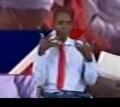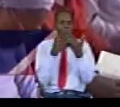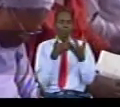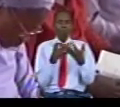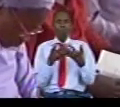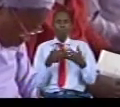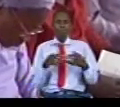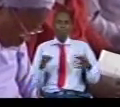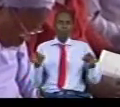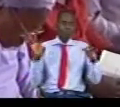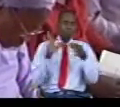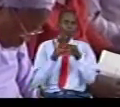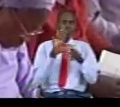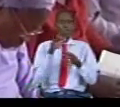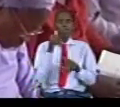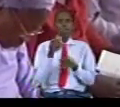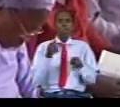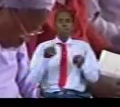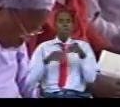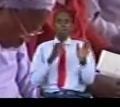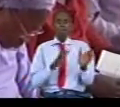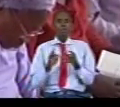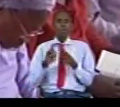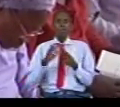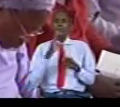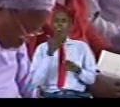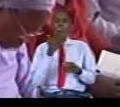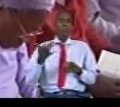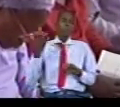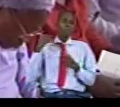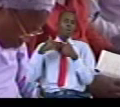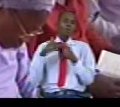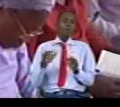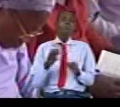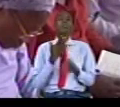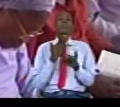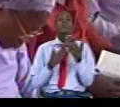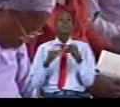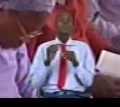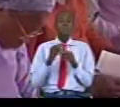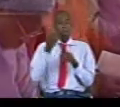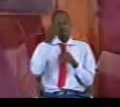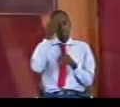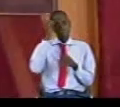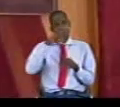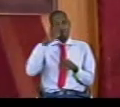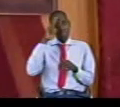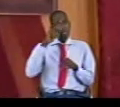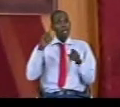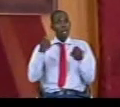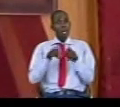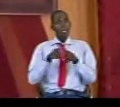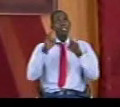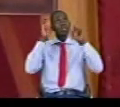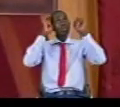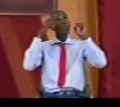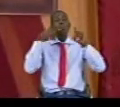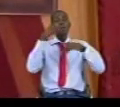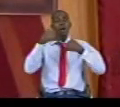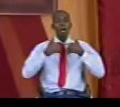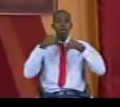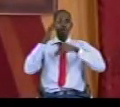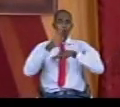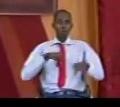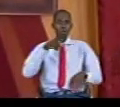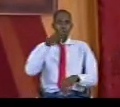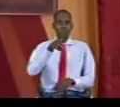the former laws in your ignorance, but as he which has called you is holy, as he which has called